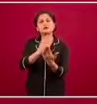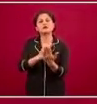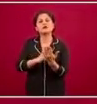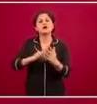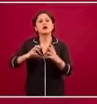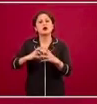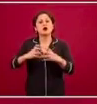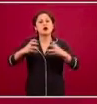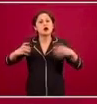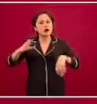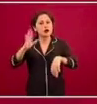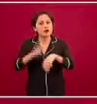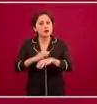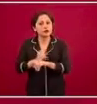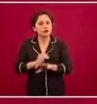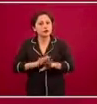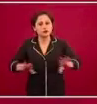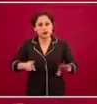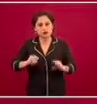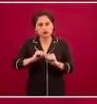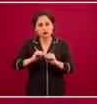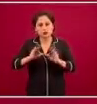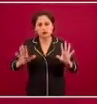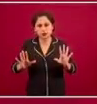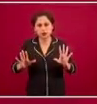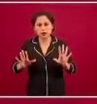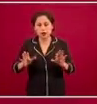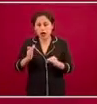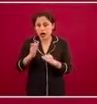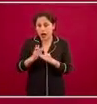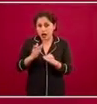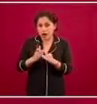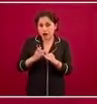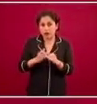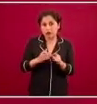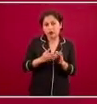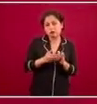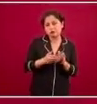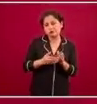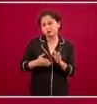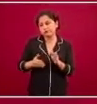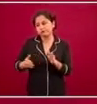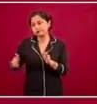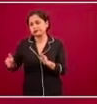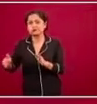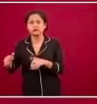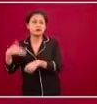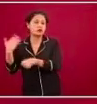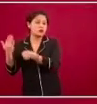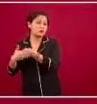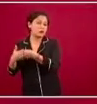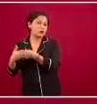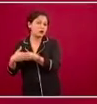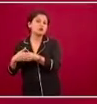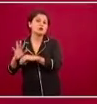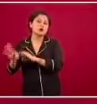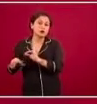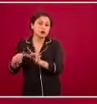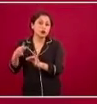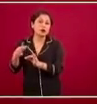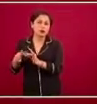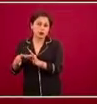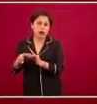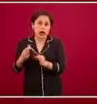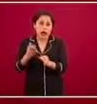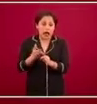time other infectious diseases that are of interest to the country. So this, because we transitioned between one